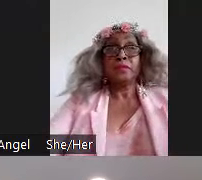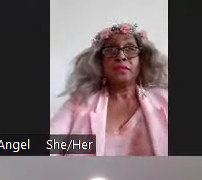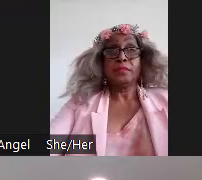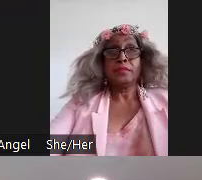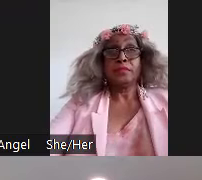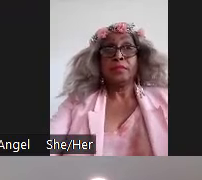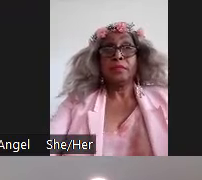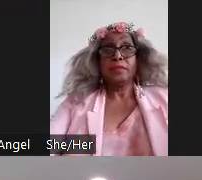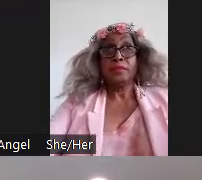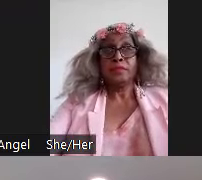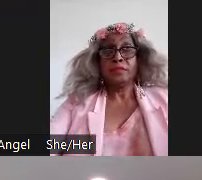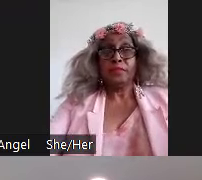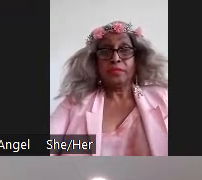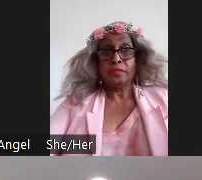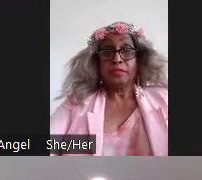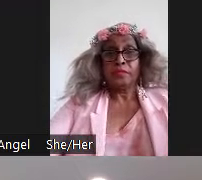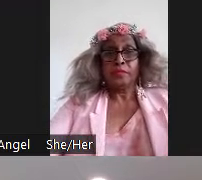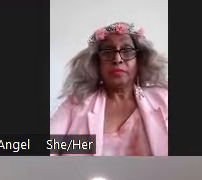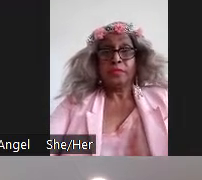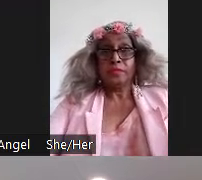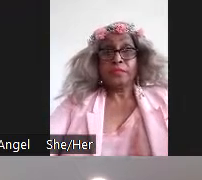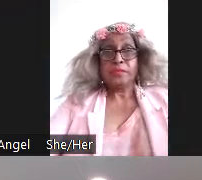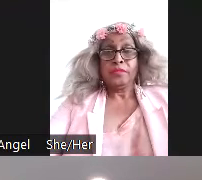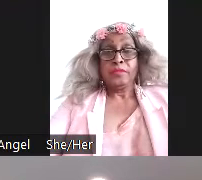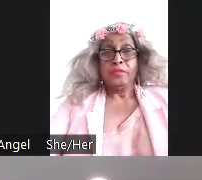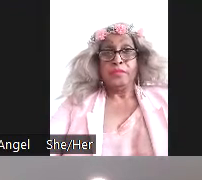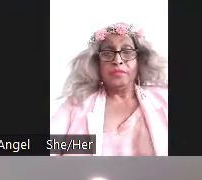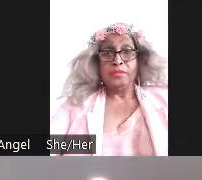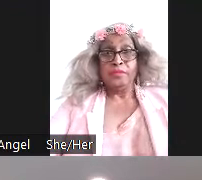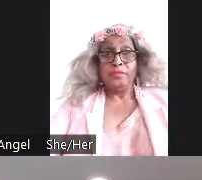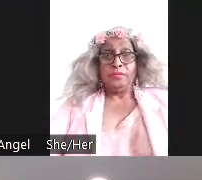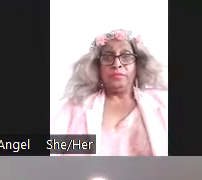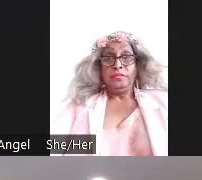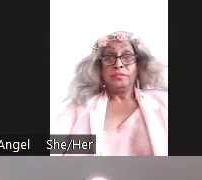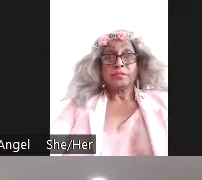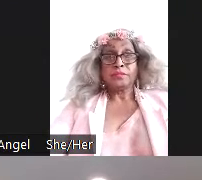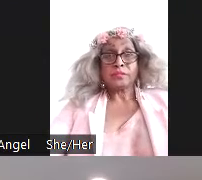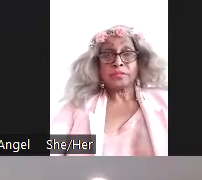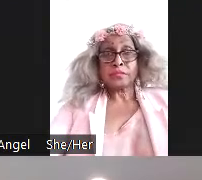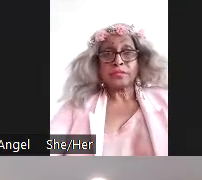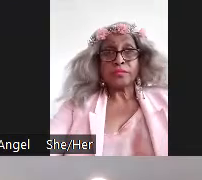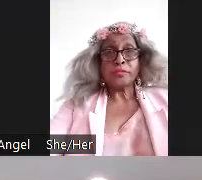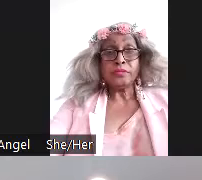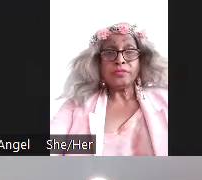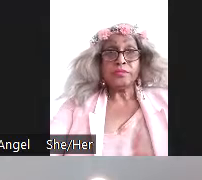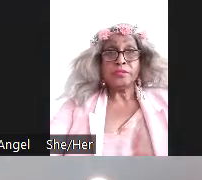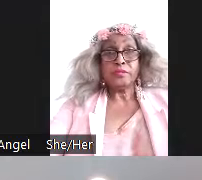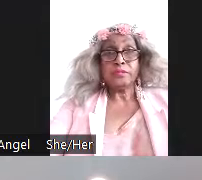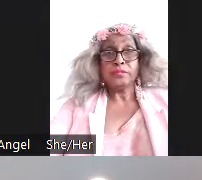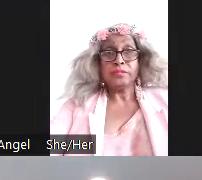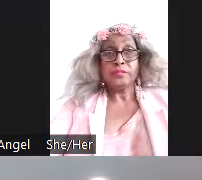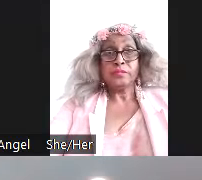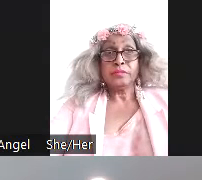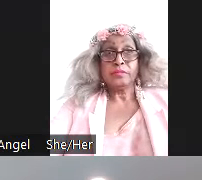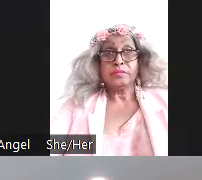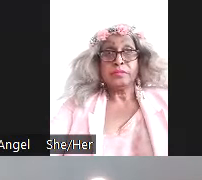So you will see them on the screen as well. Before we begin, I would like to do our land acknowledgement